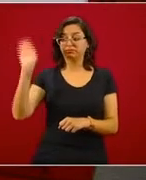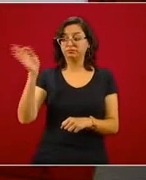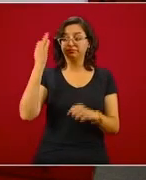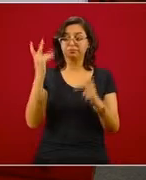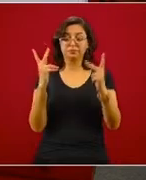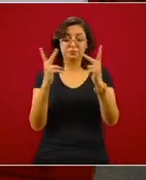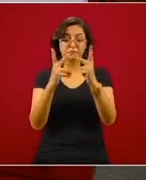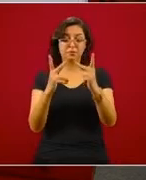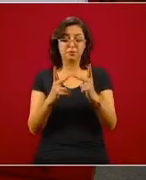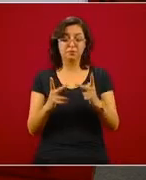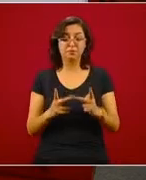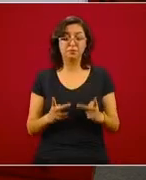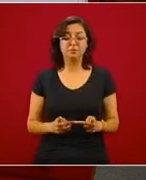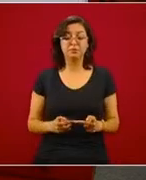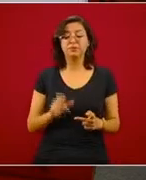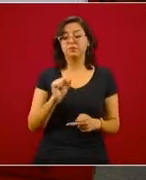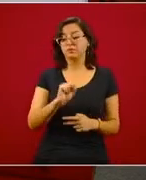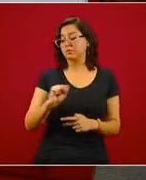health